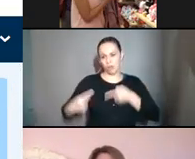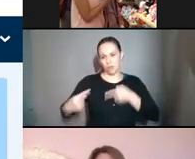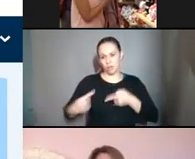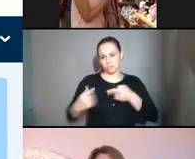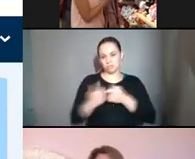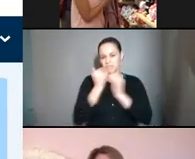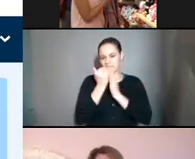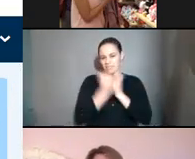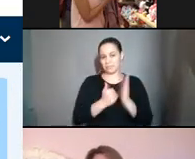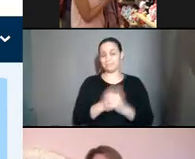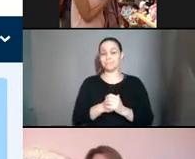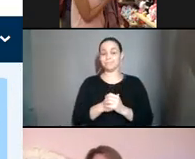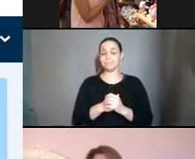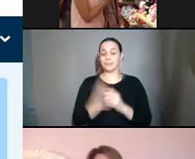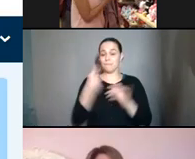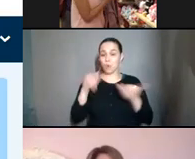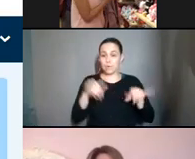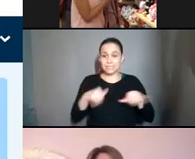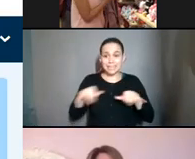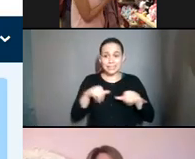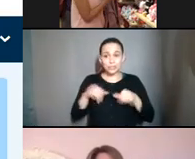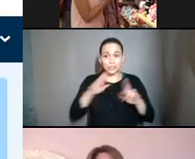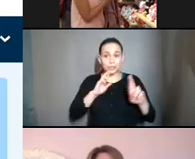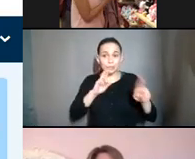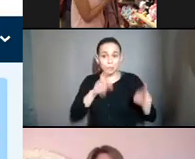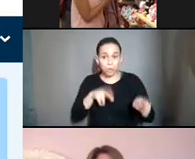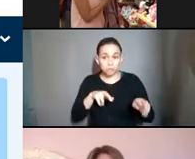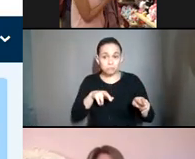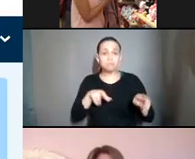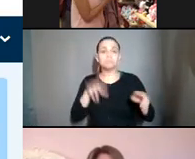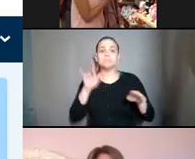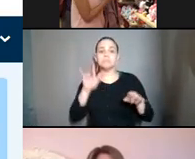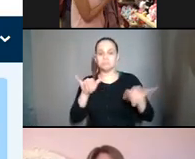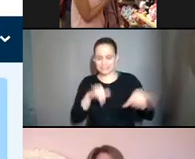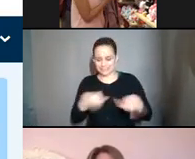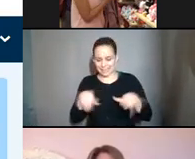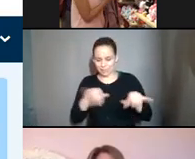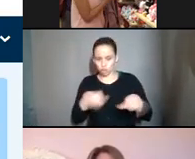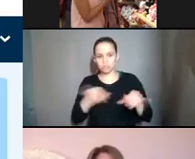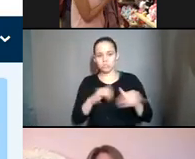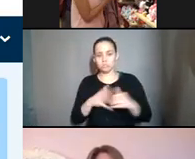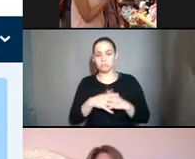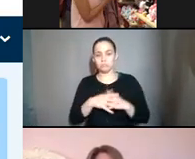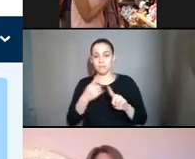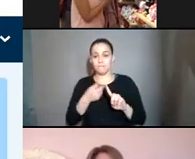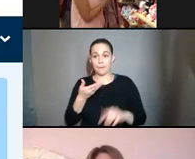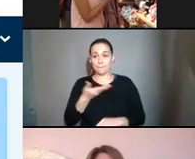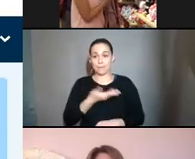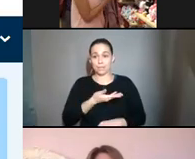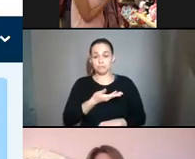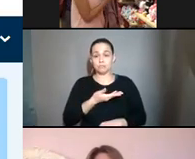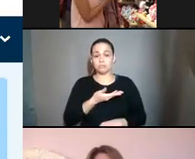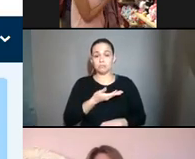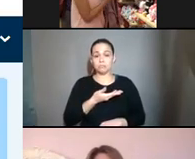To get to the standards report, click on Standards. From here, you can